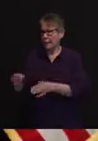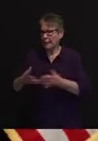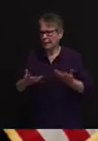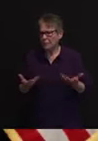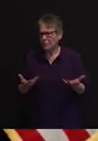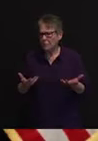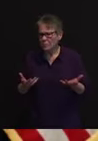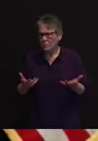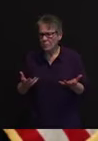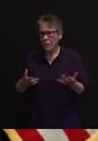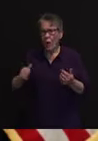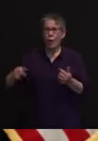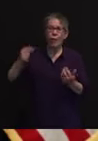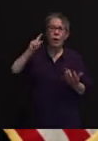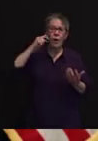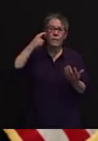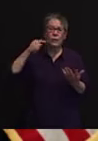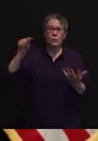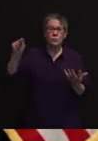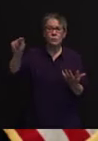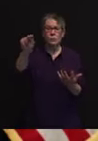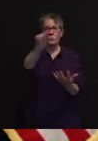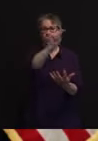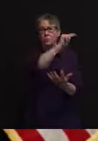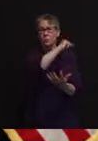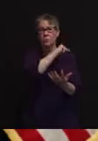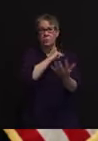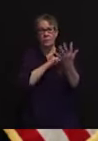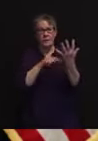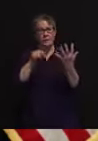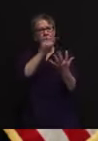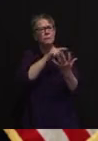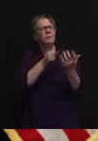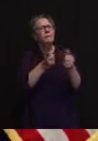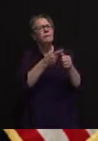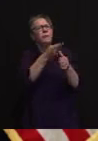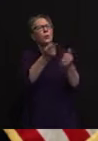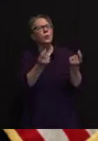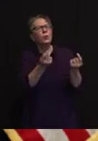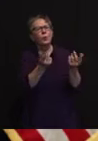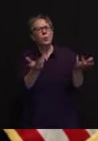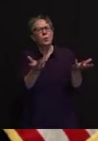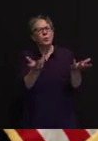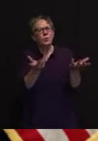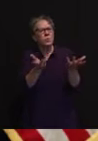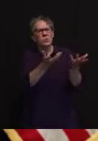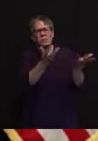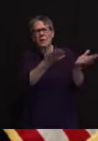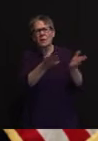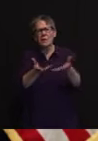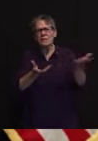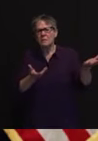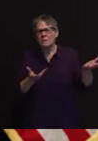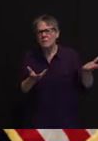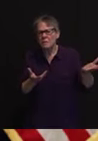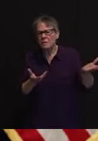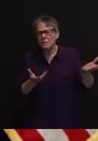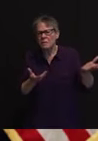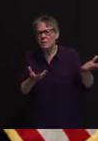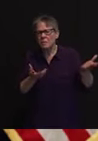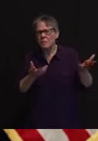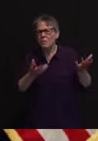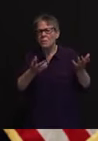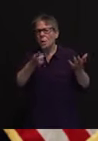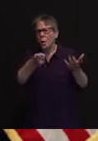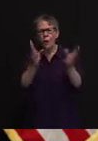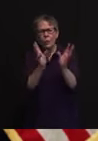step will actually be? Is there a meeting planned? Where will it take place? And do you have any idea